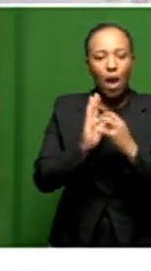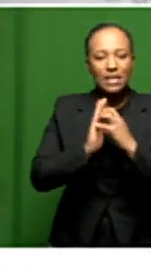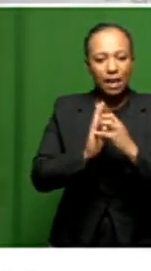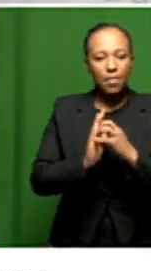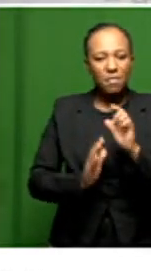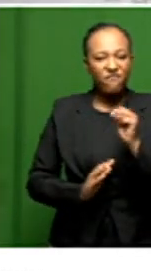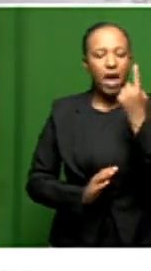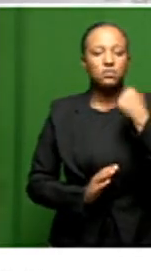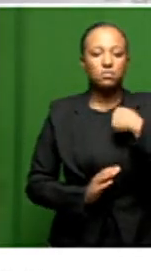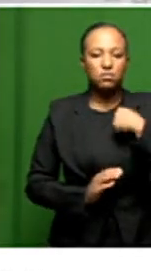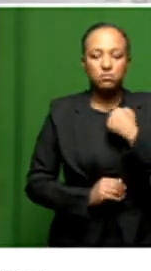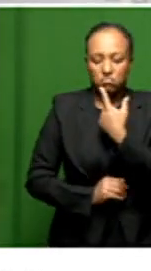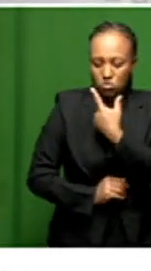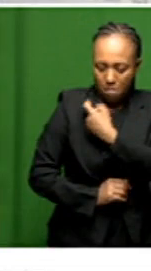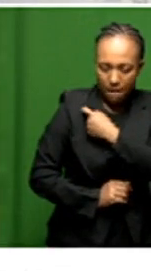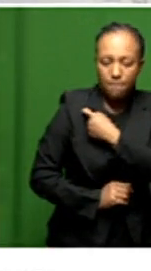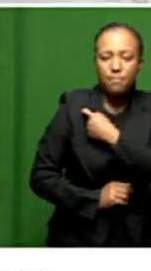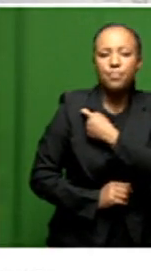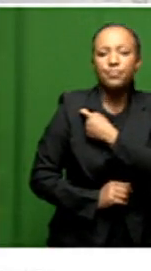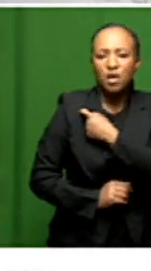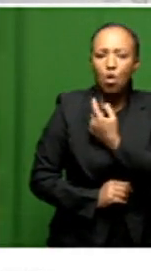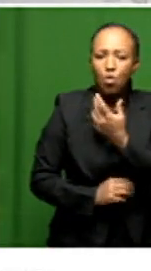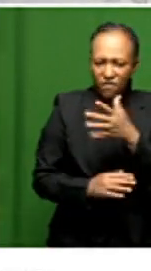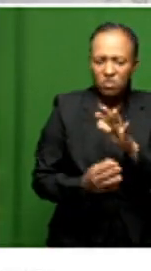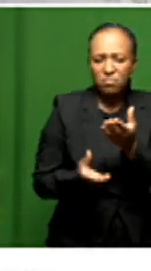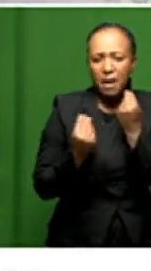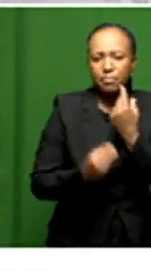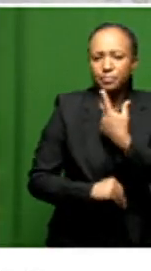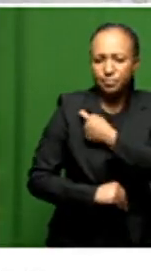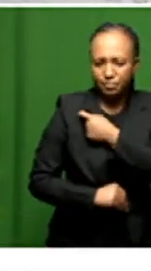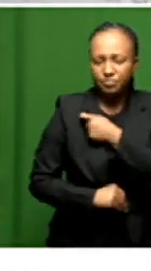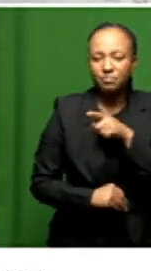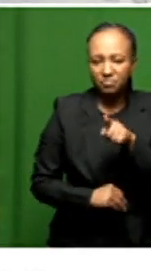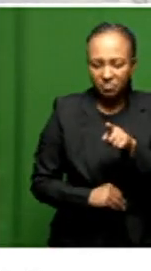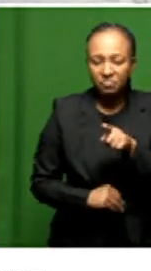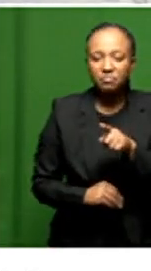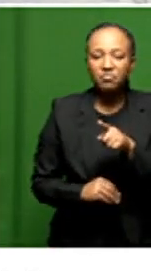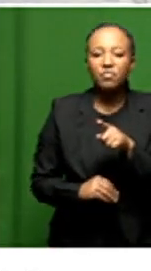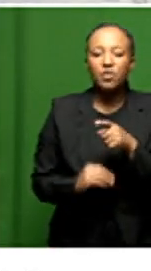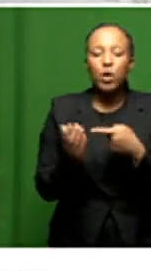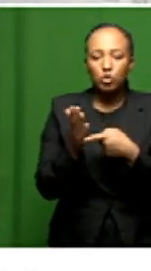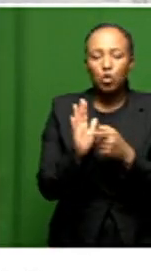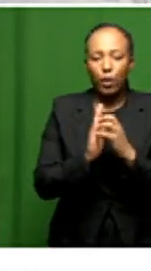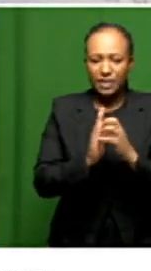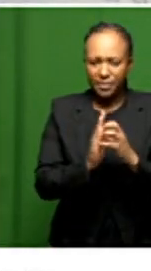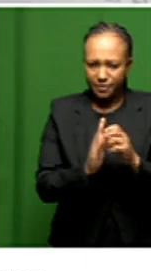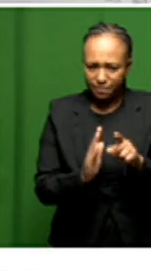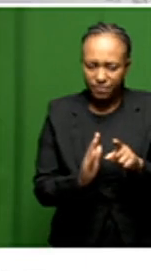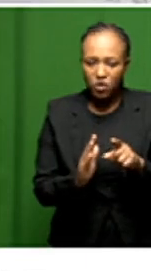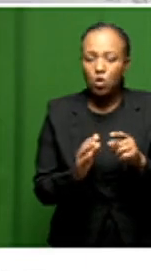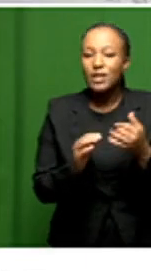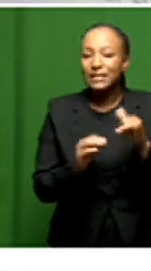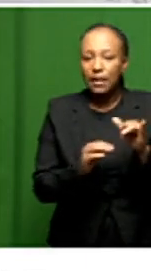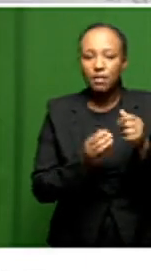ourselves have got our vaccines. But that notwithstanding, it is very much about conversation.